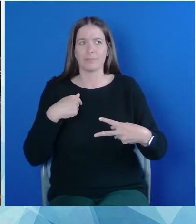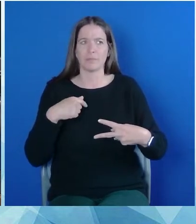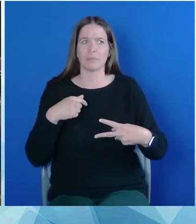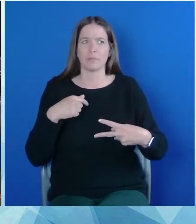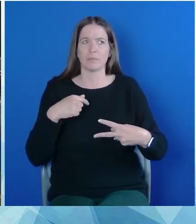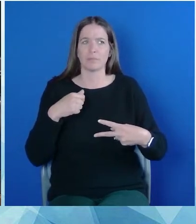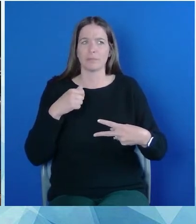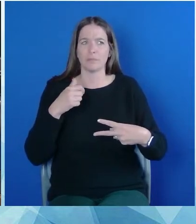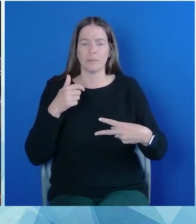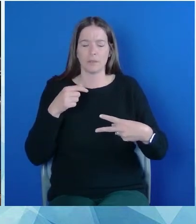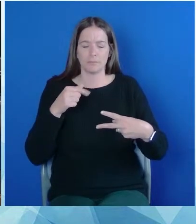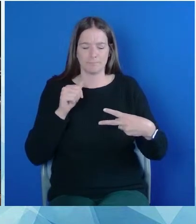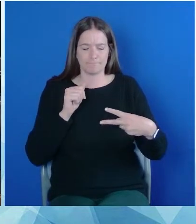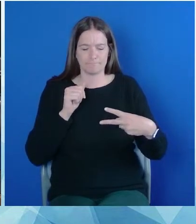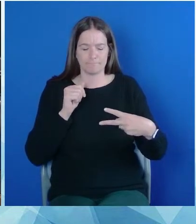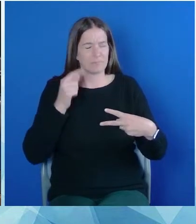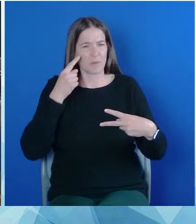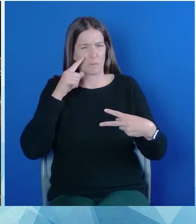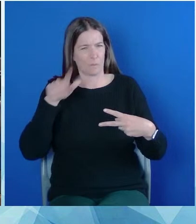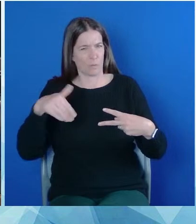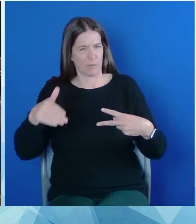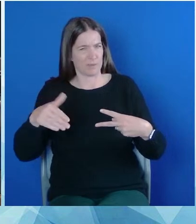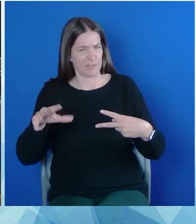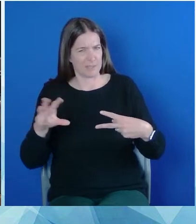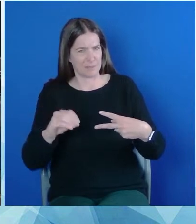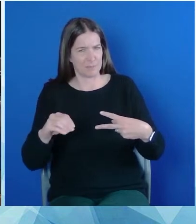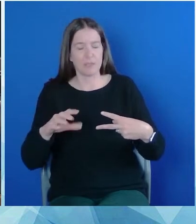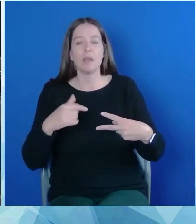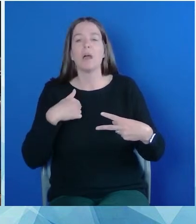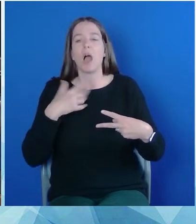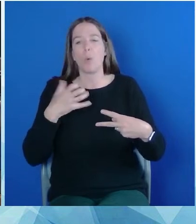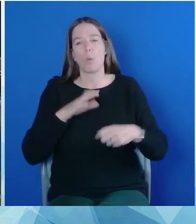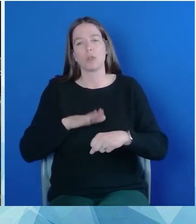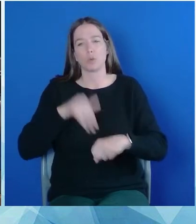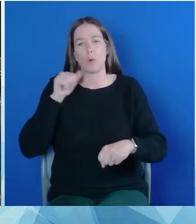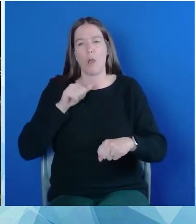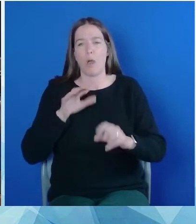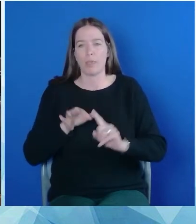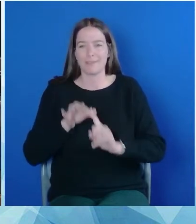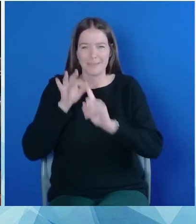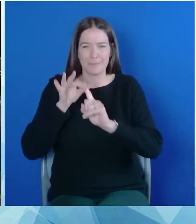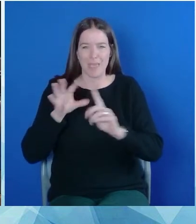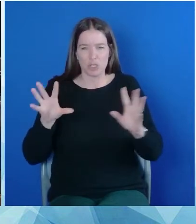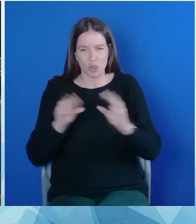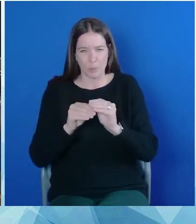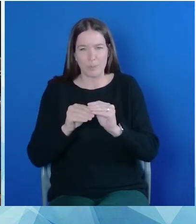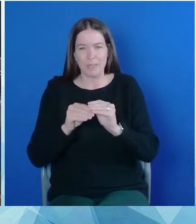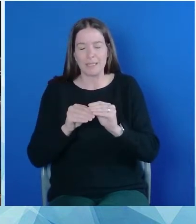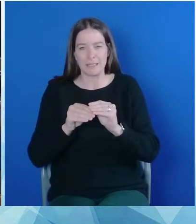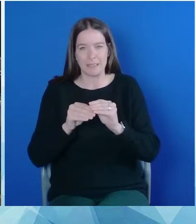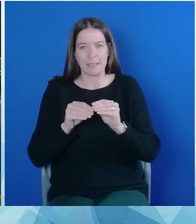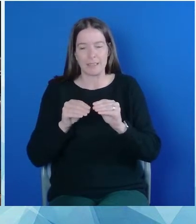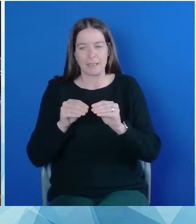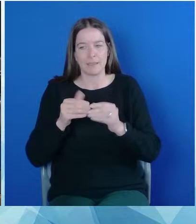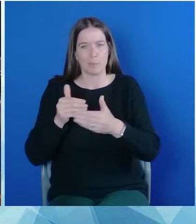for the next meeting. I would like to call a special meeting before the next regular board